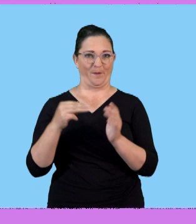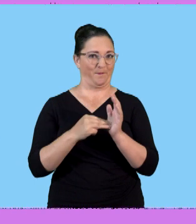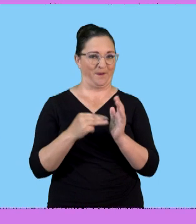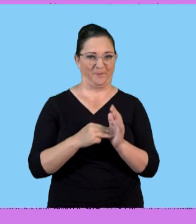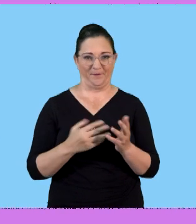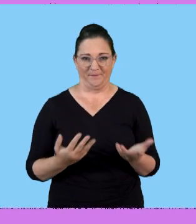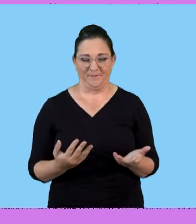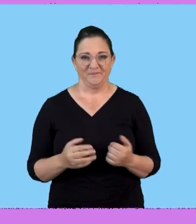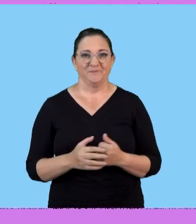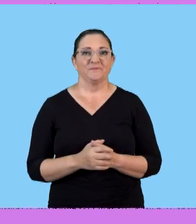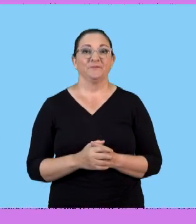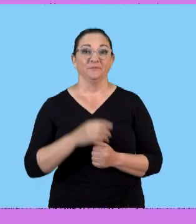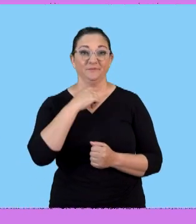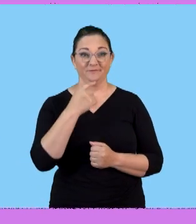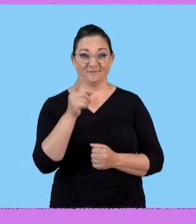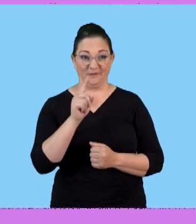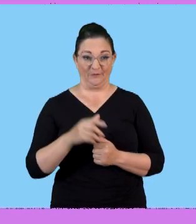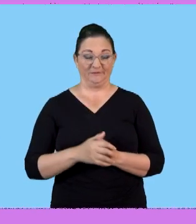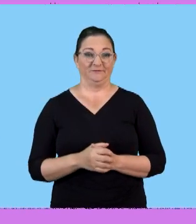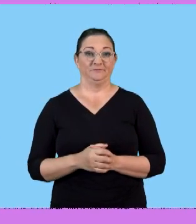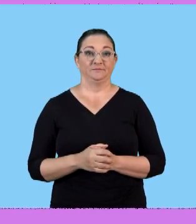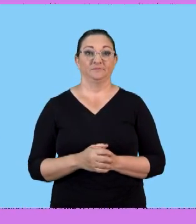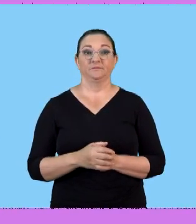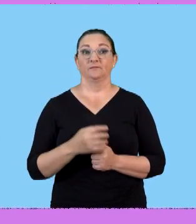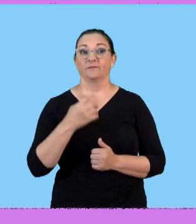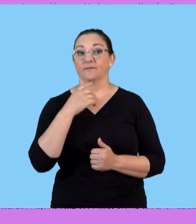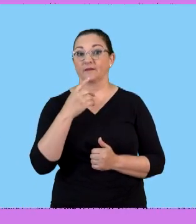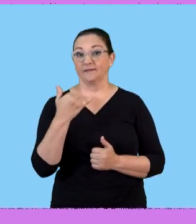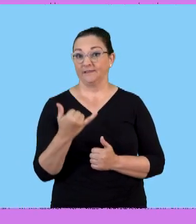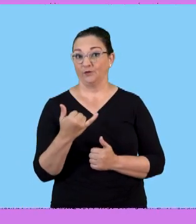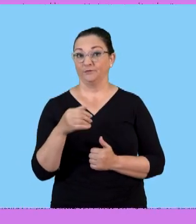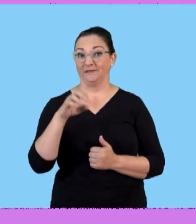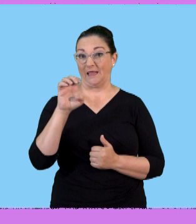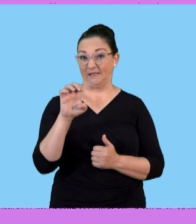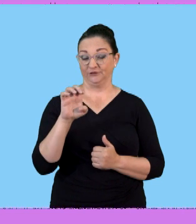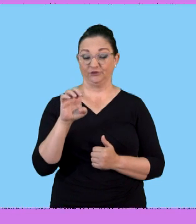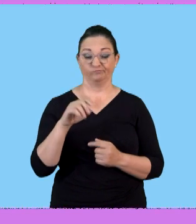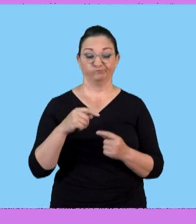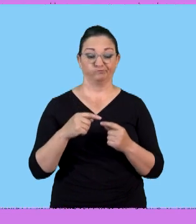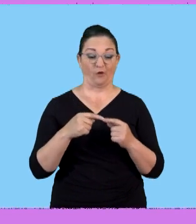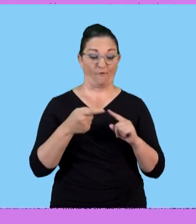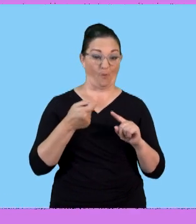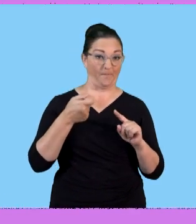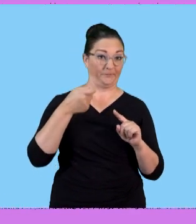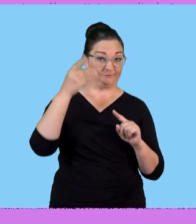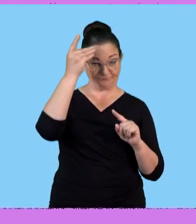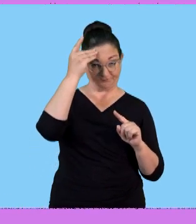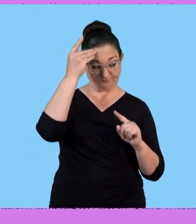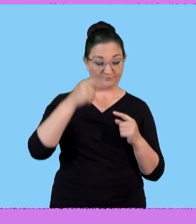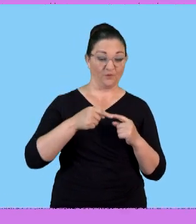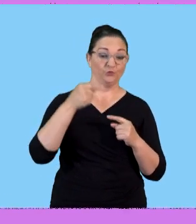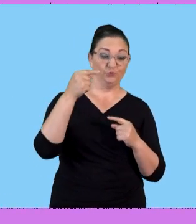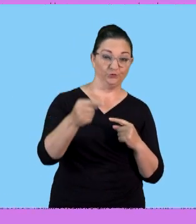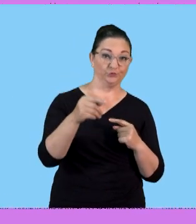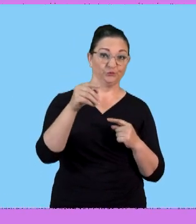need to make sense of what is here. Okay, so we are saying that Elijah is traveling from Durban to Port Elizabeth. Now let's find